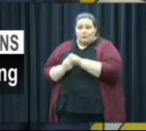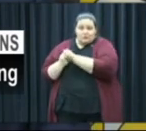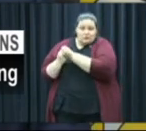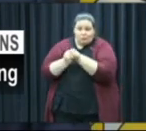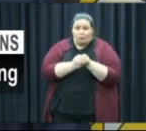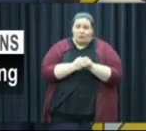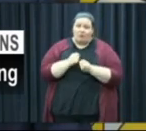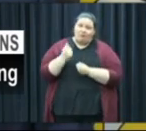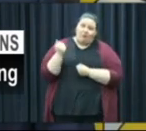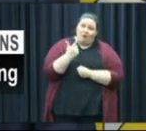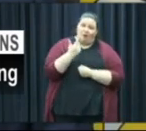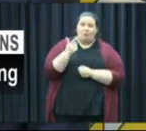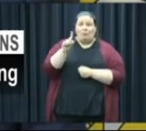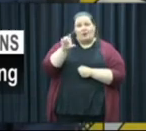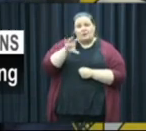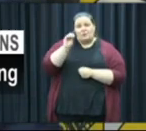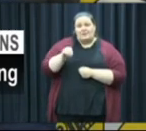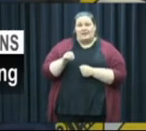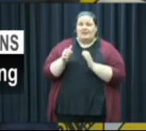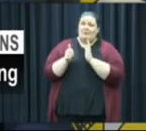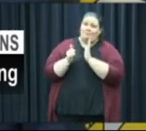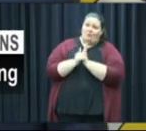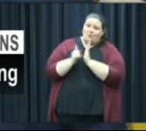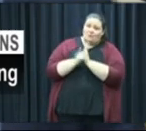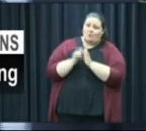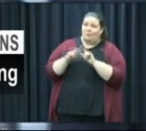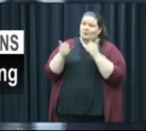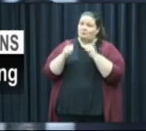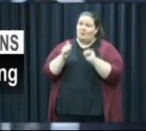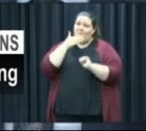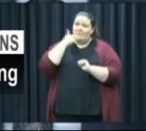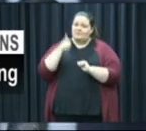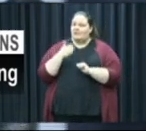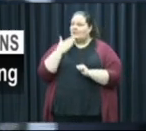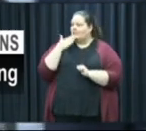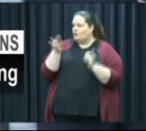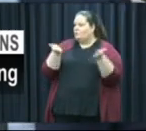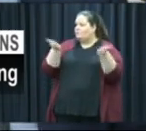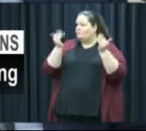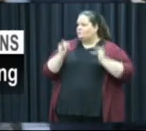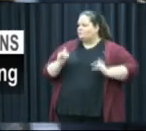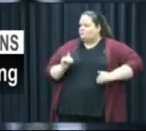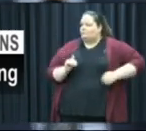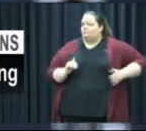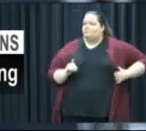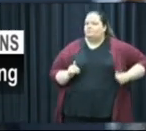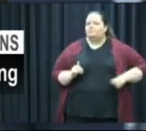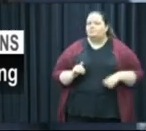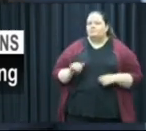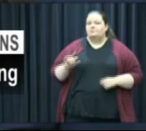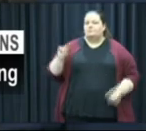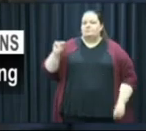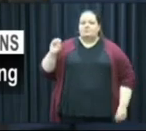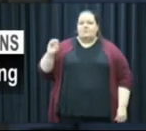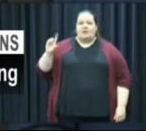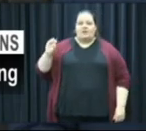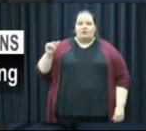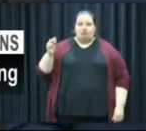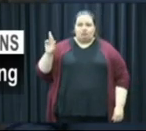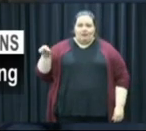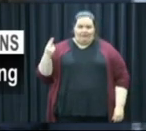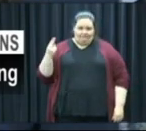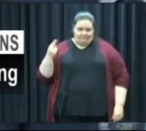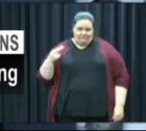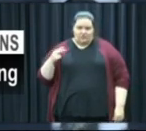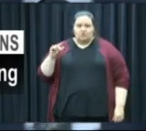our best. Thank you, Premier. Thank you, Mr. Coach. Adam Harris, Telegraph-Journal. Thanks, Bruce. Question for Premier